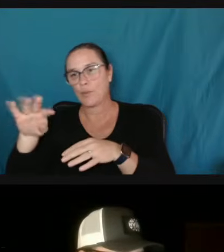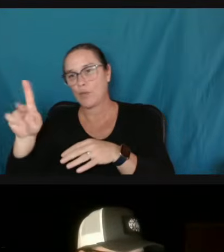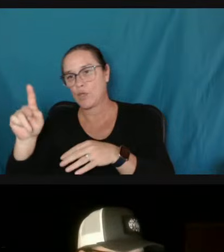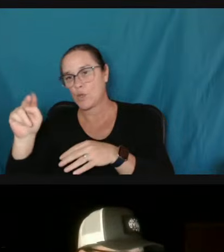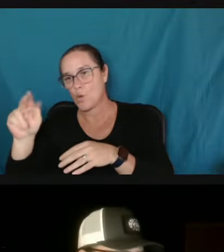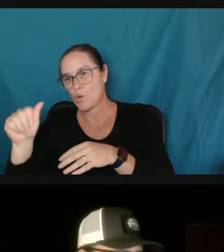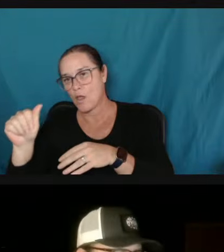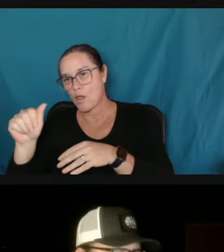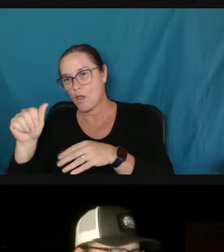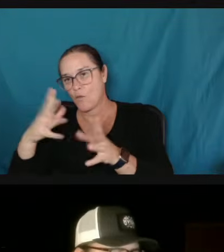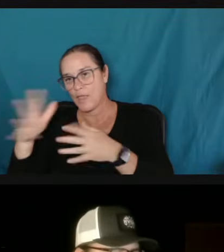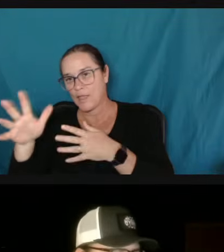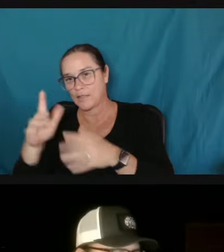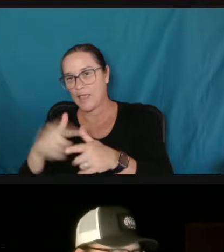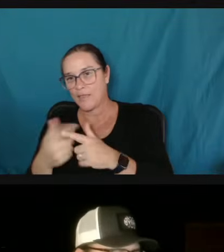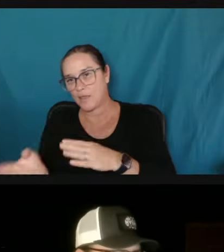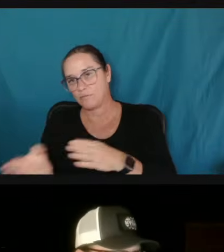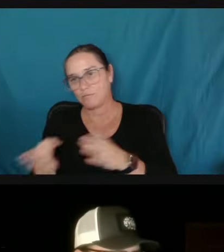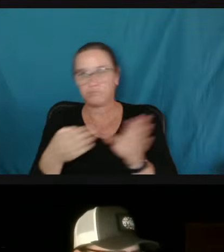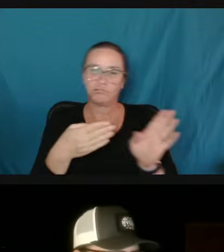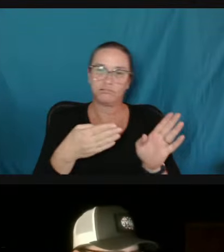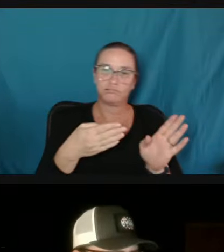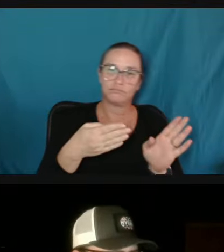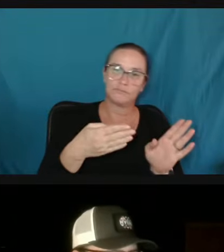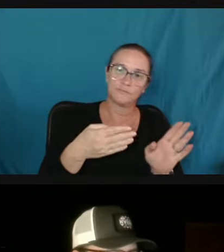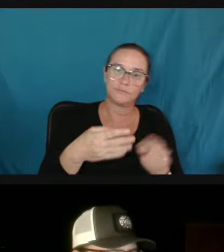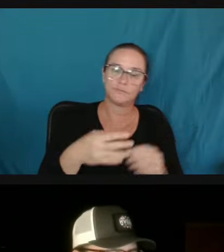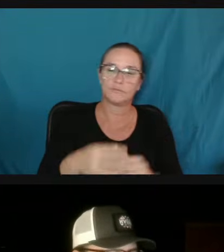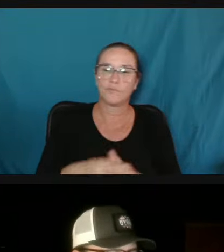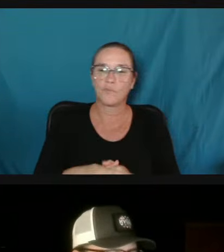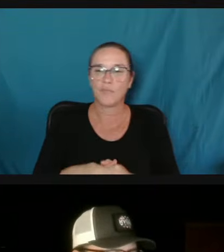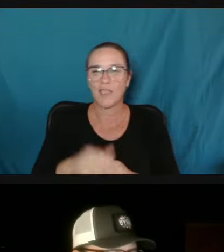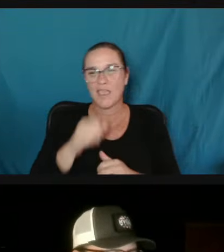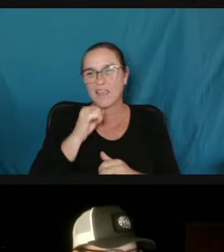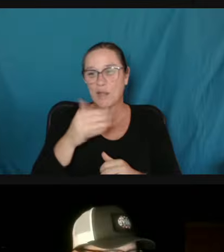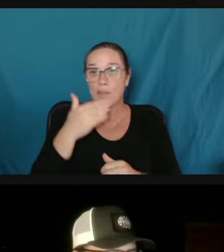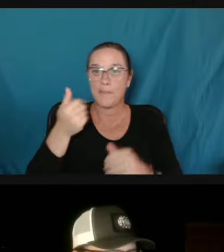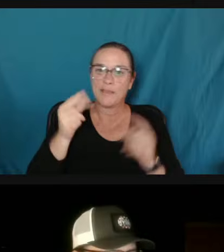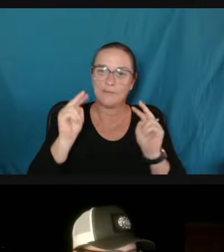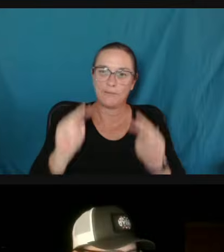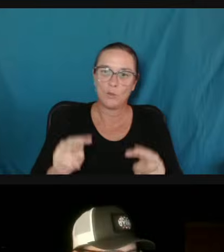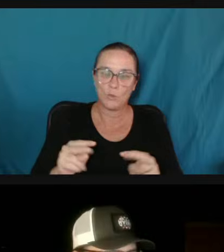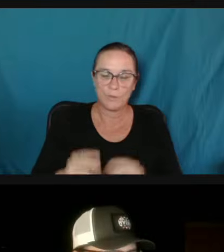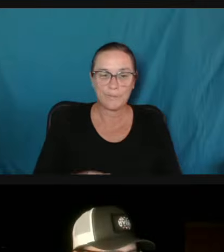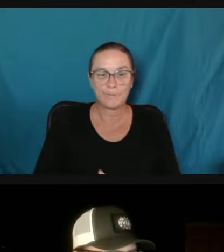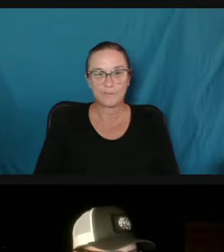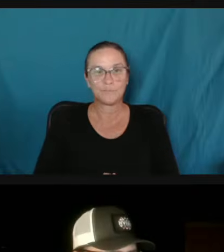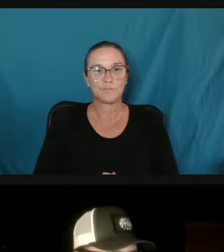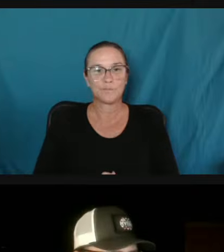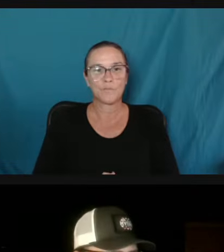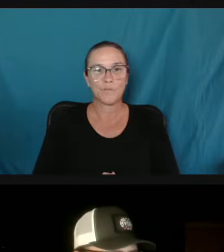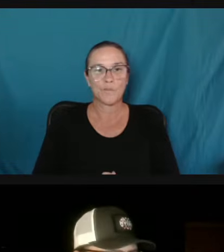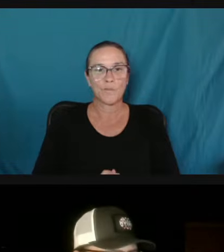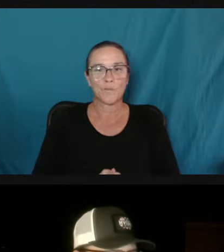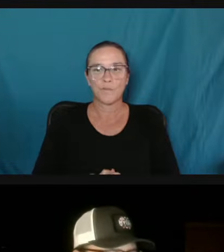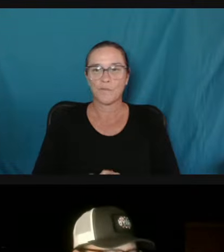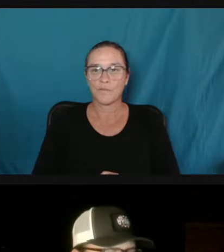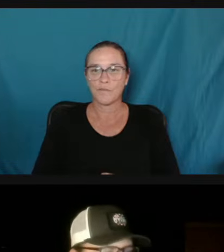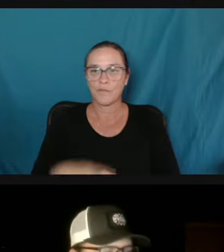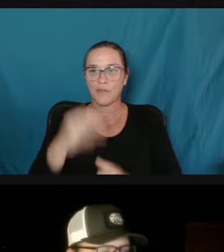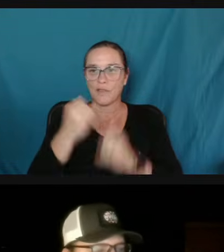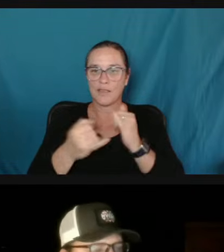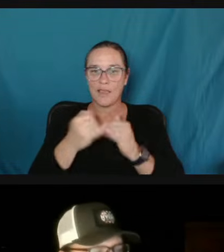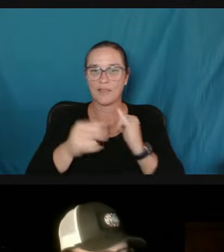winds. And not the clearest views from this camera there at the moment. Finally, the